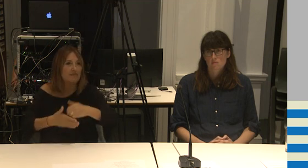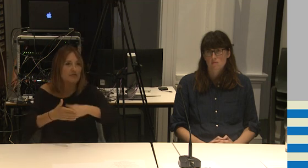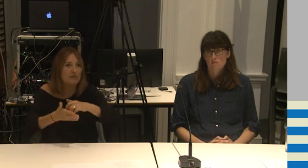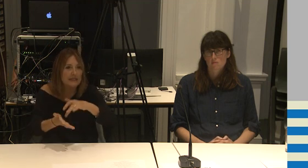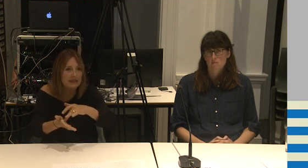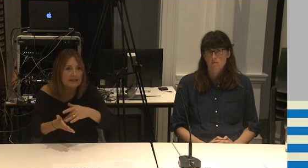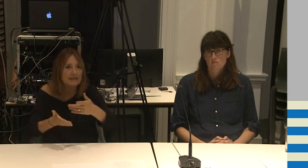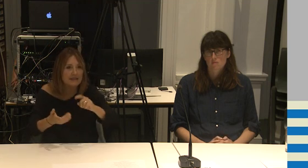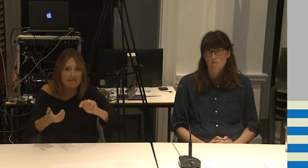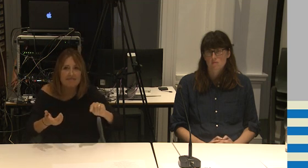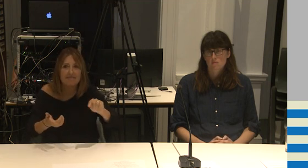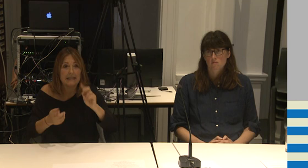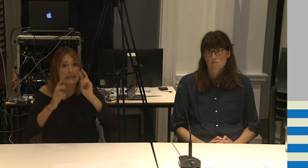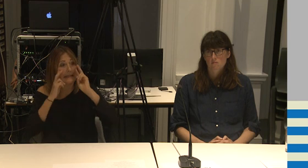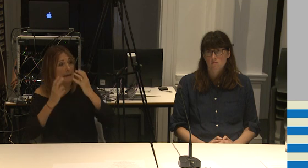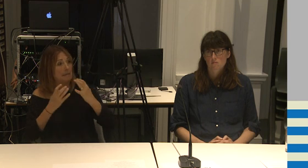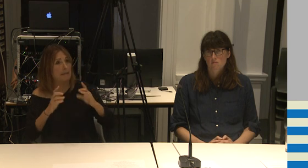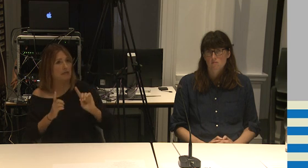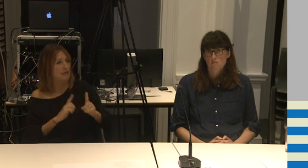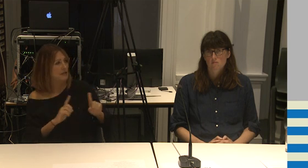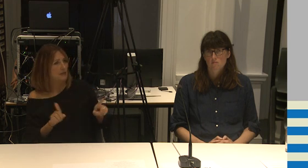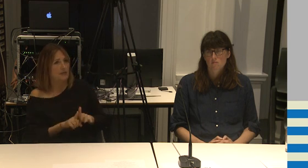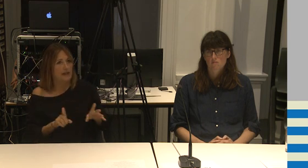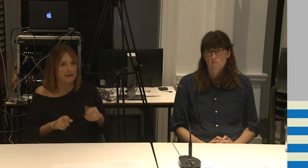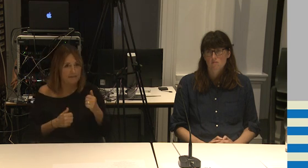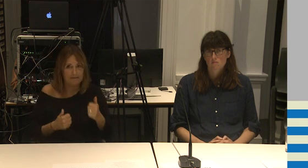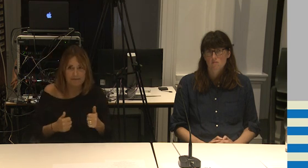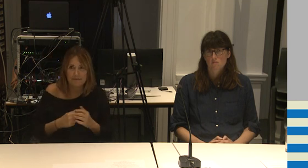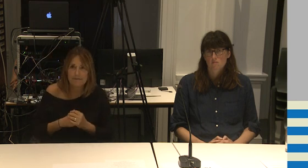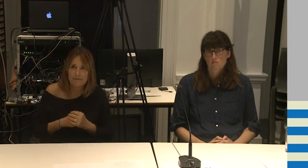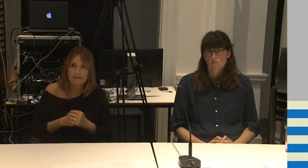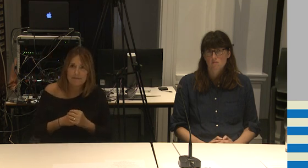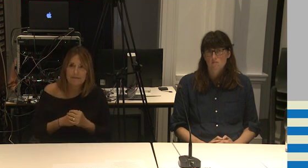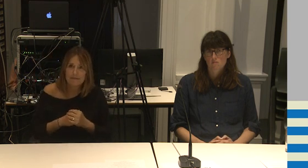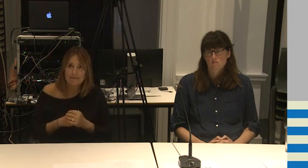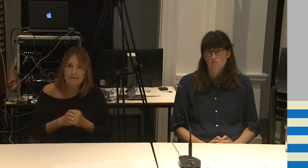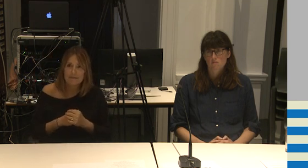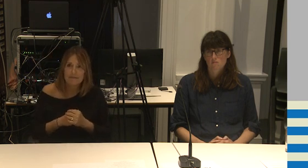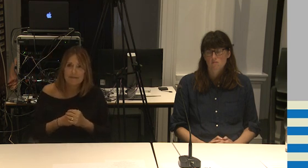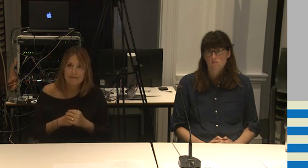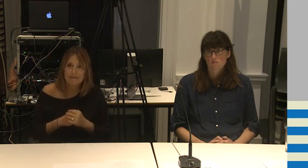centres and things like that and see how the public would react to it. And